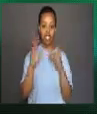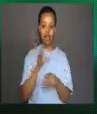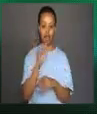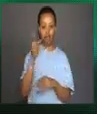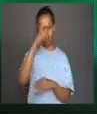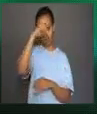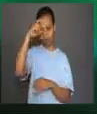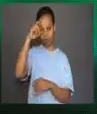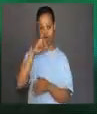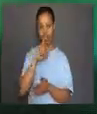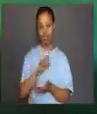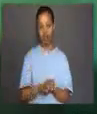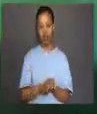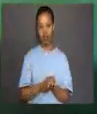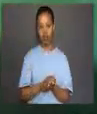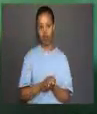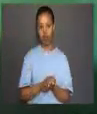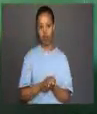summer.